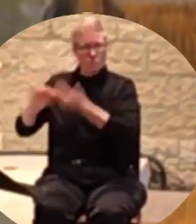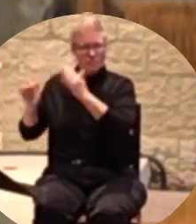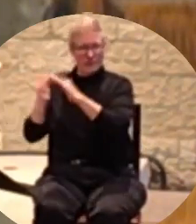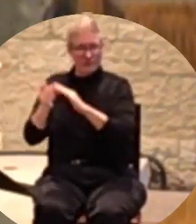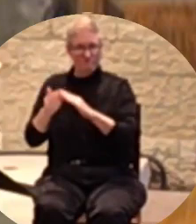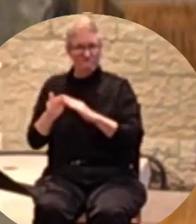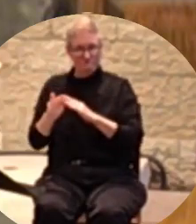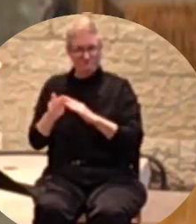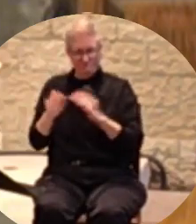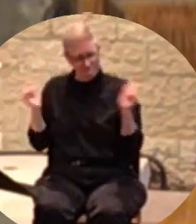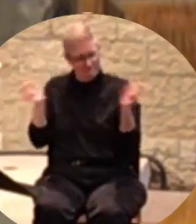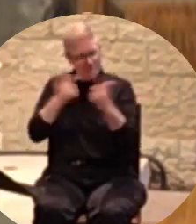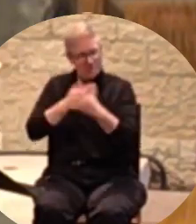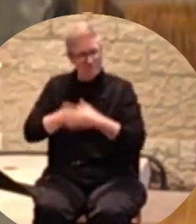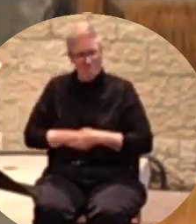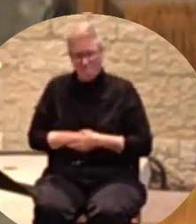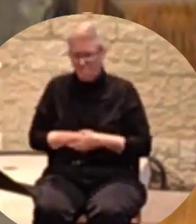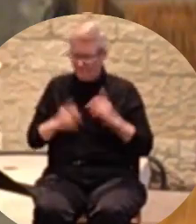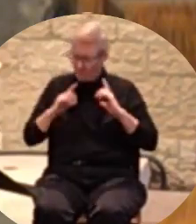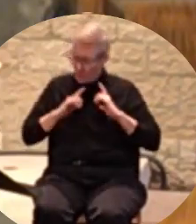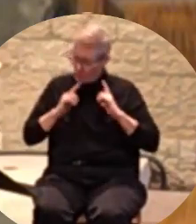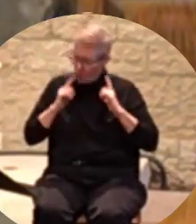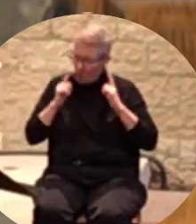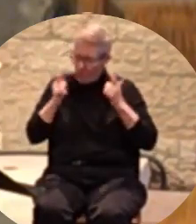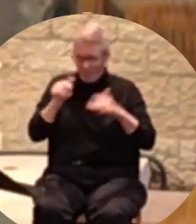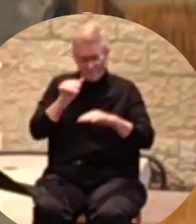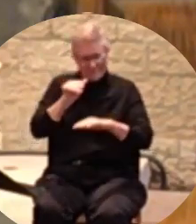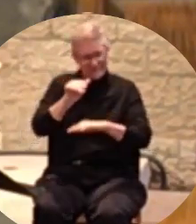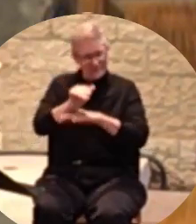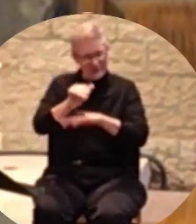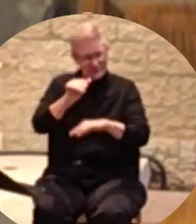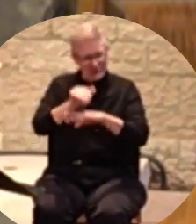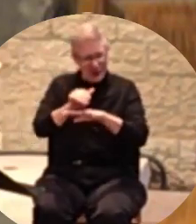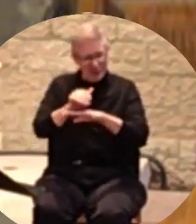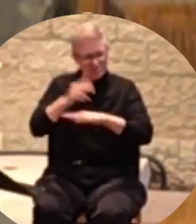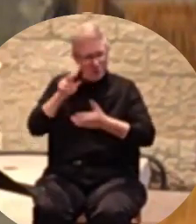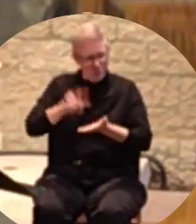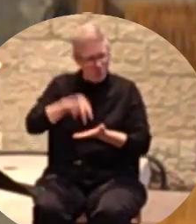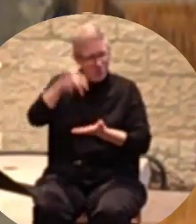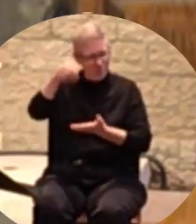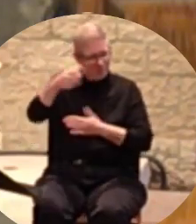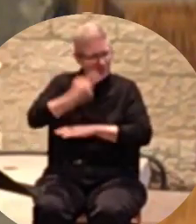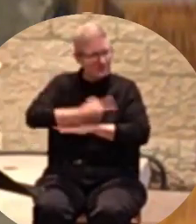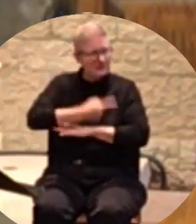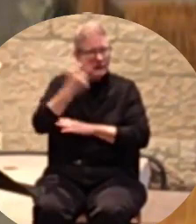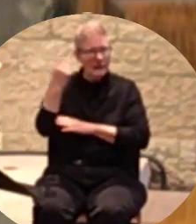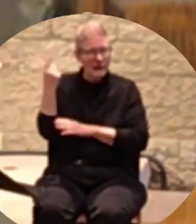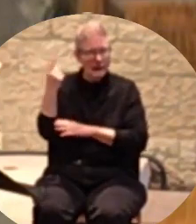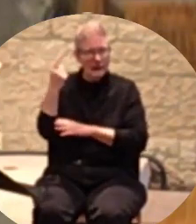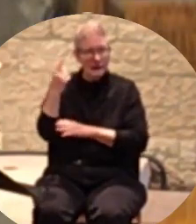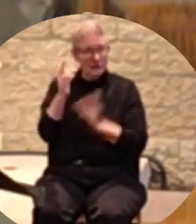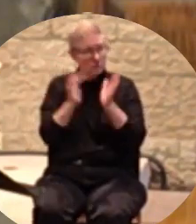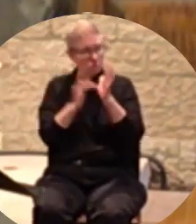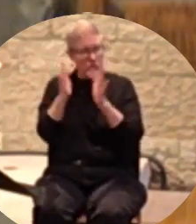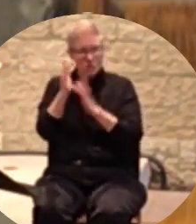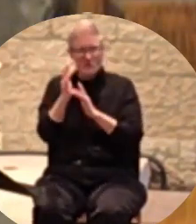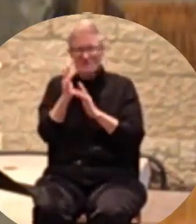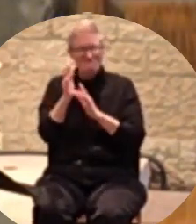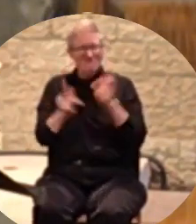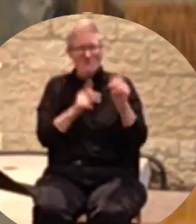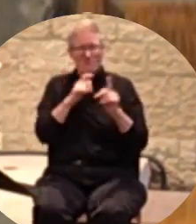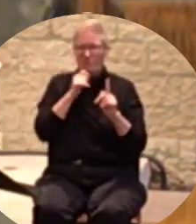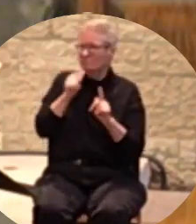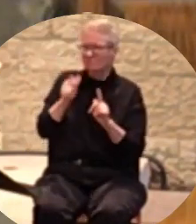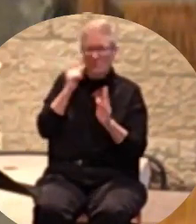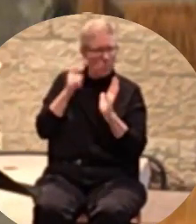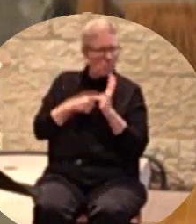Early in the evening on the day of resurrection, Jesus, unrecognized, joined two of his followers as they journeyed